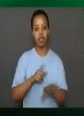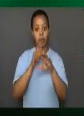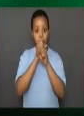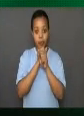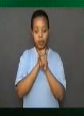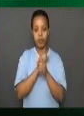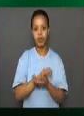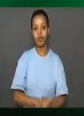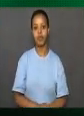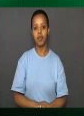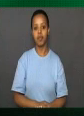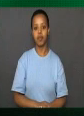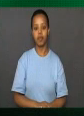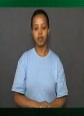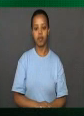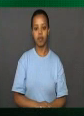Time's up.